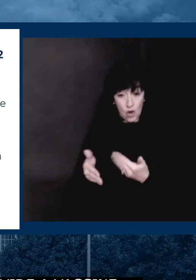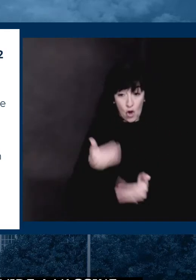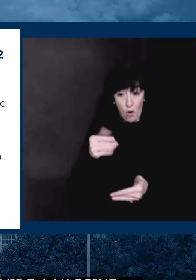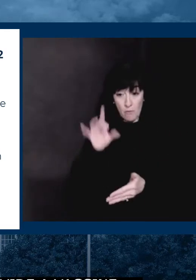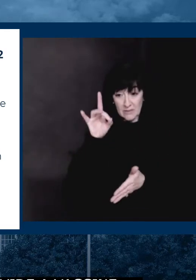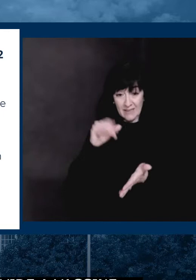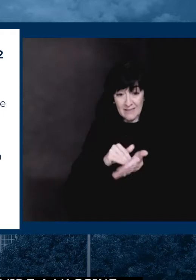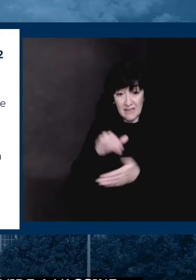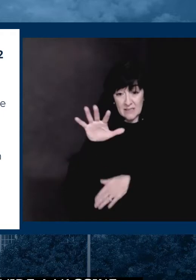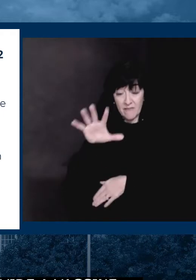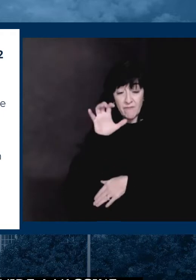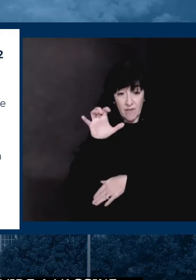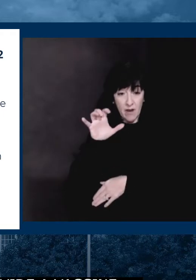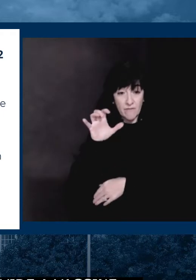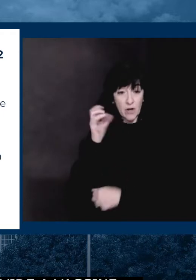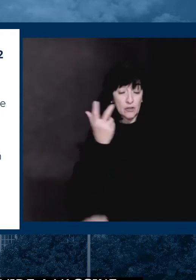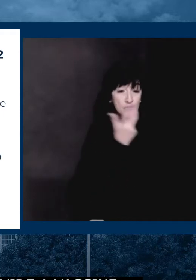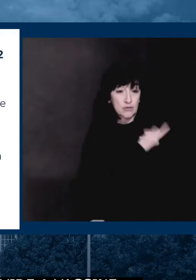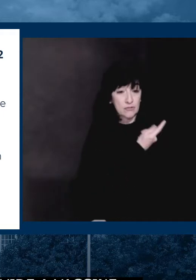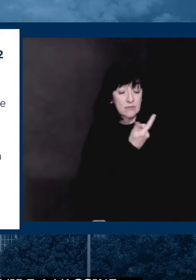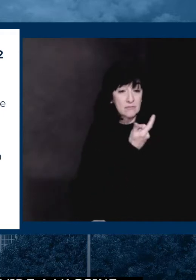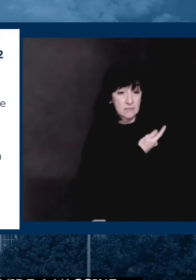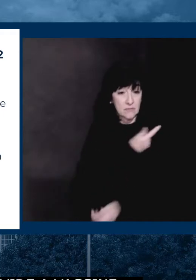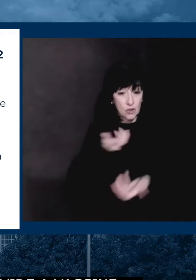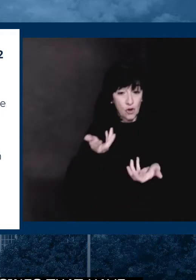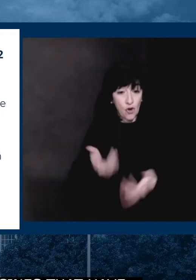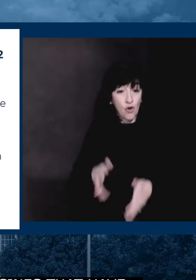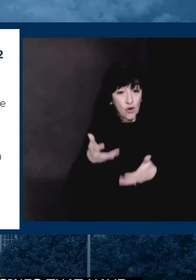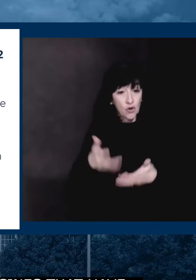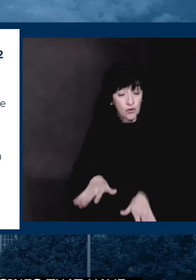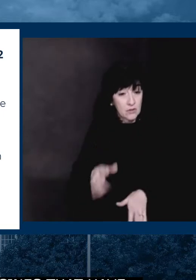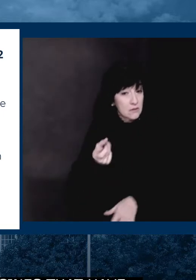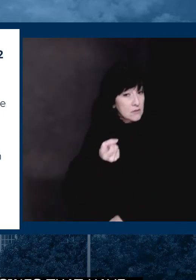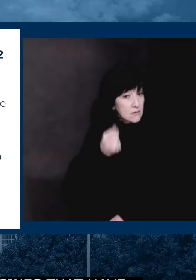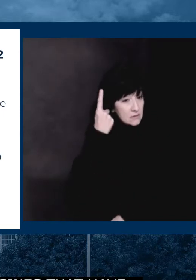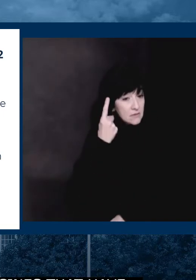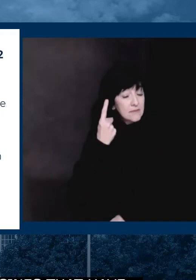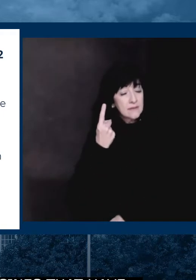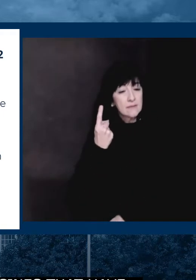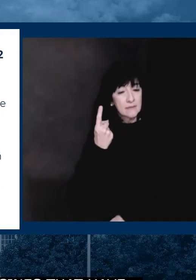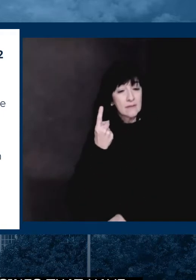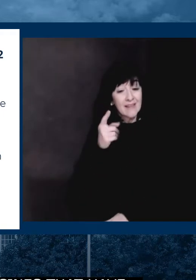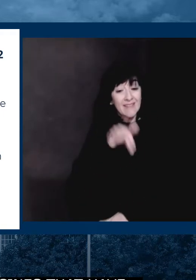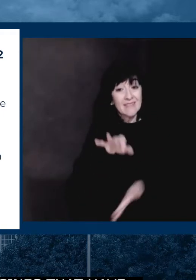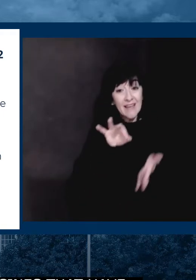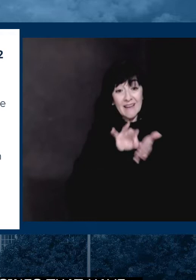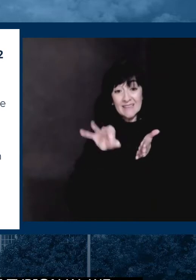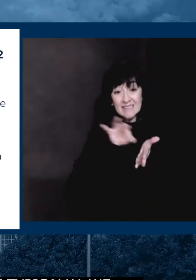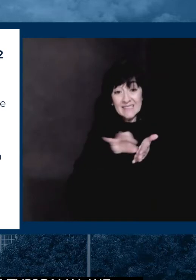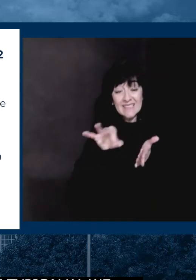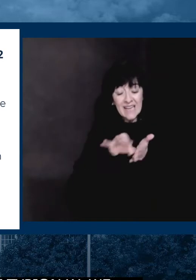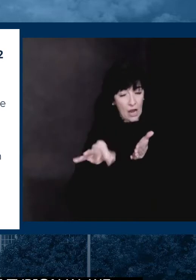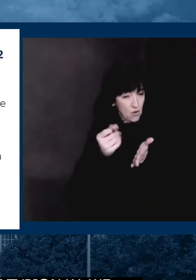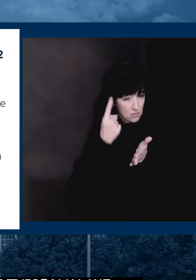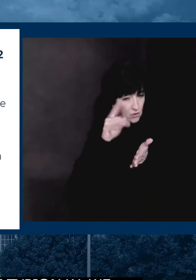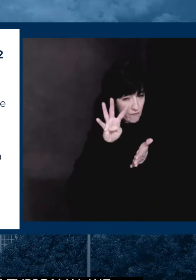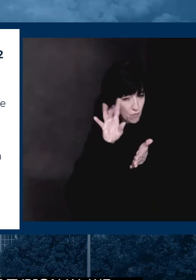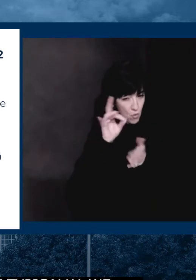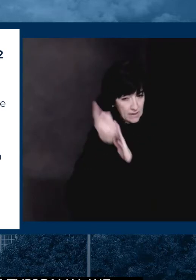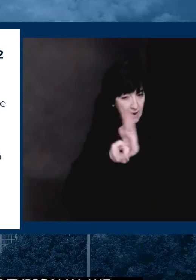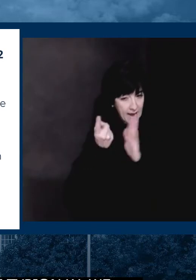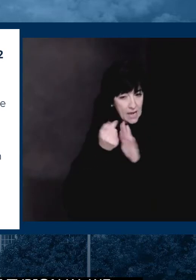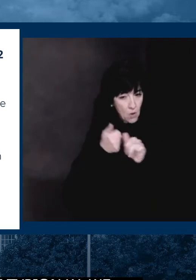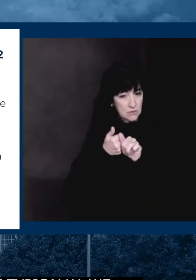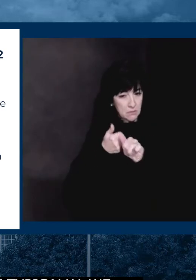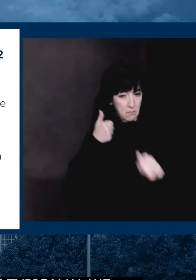administered. Now, it's important to mention that typically we have about a 48-hour delay in reporting. So we'll see